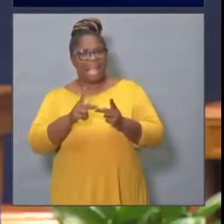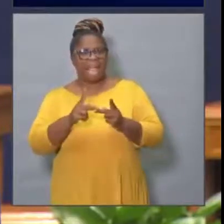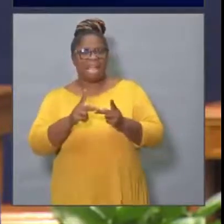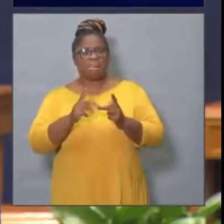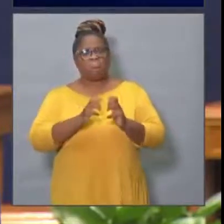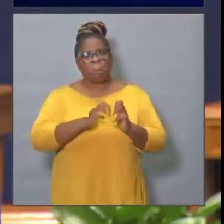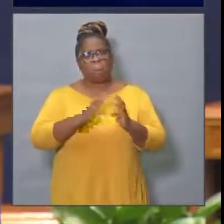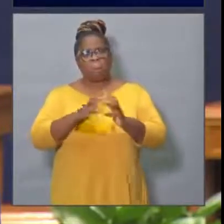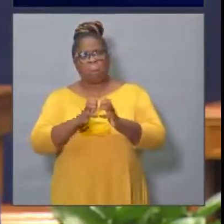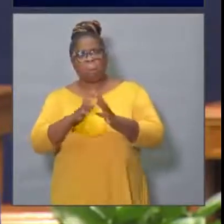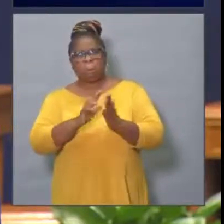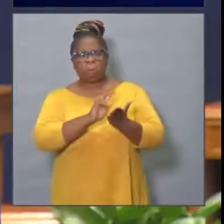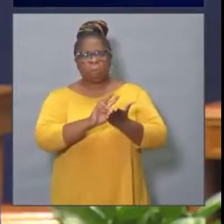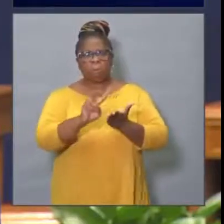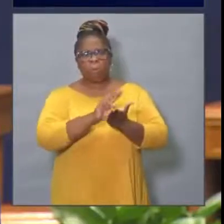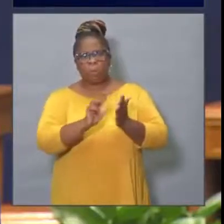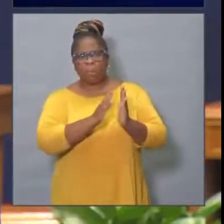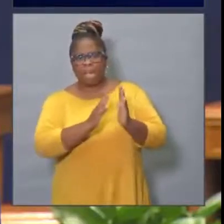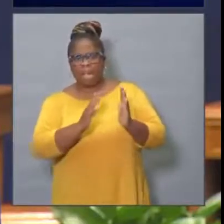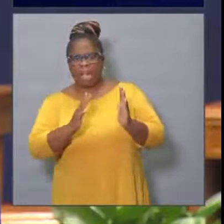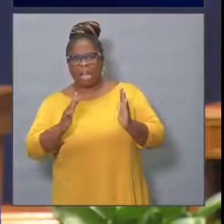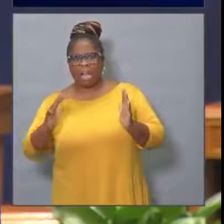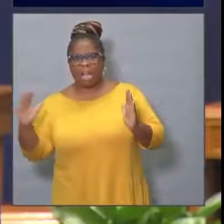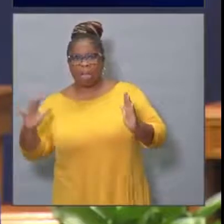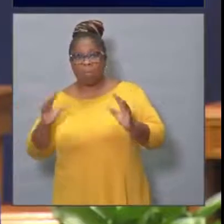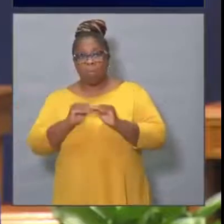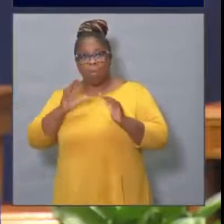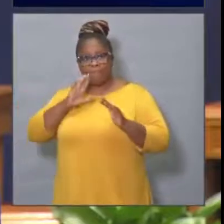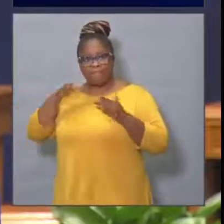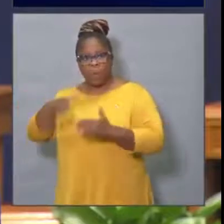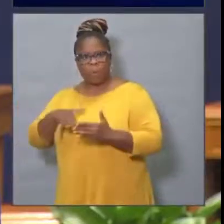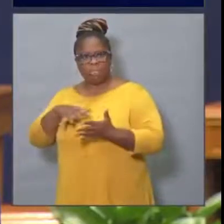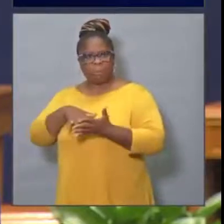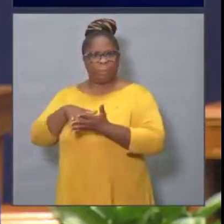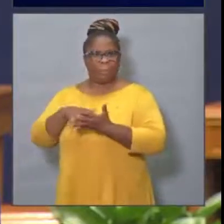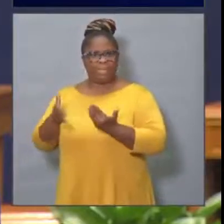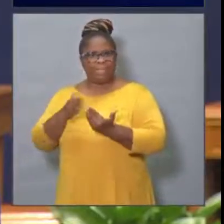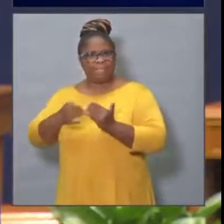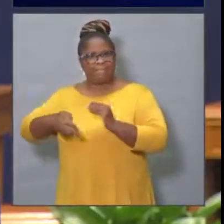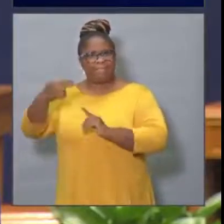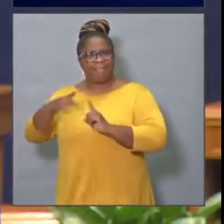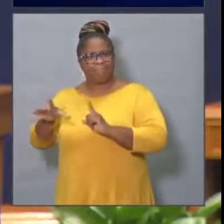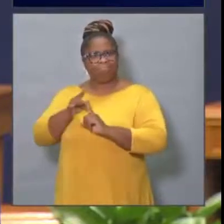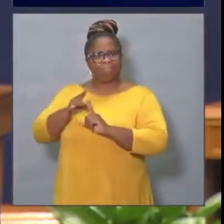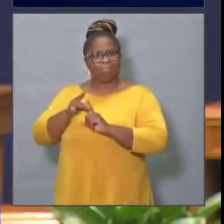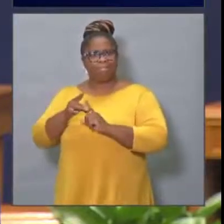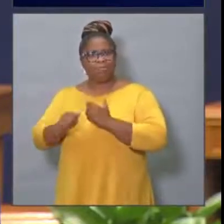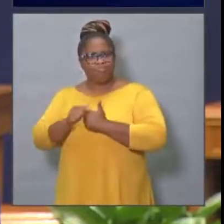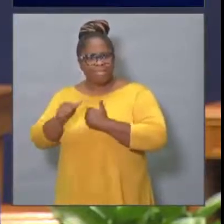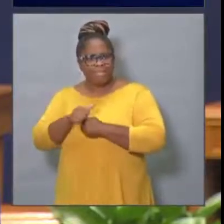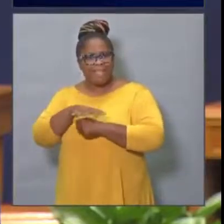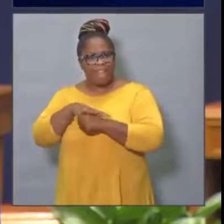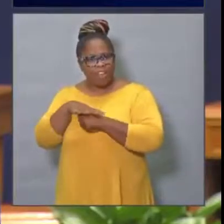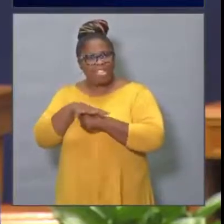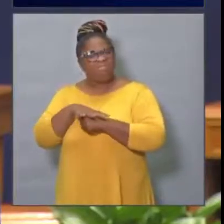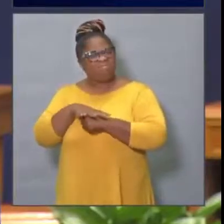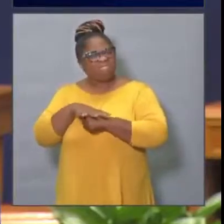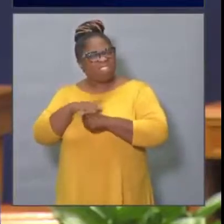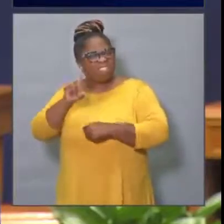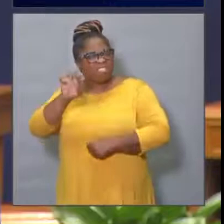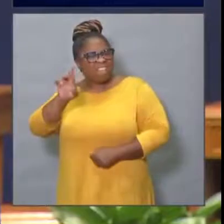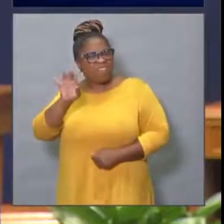We're focusing on particularly vulnerable areas, focusing on some of those areas geographically that Dr. Ferrer mentioned that